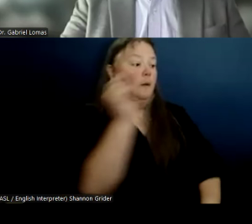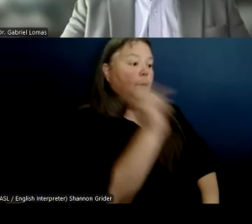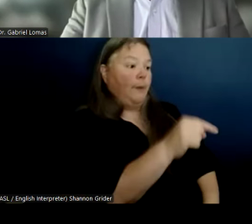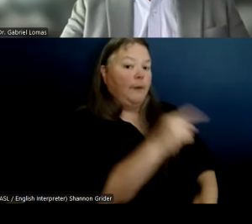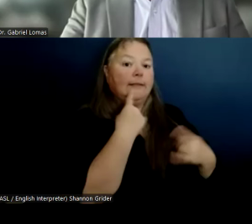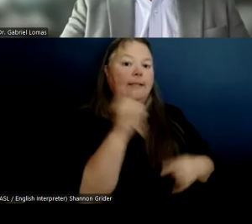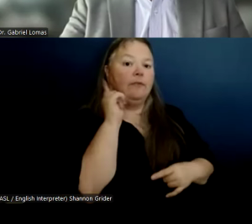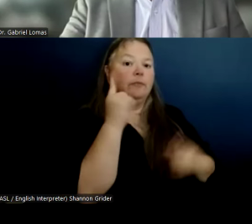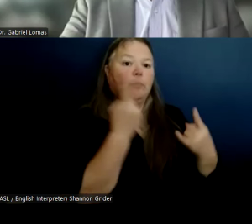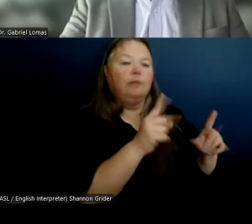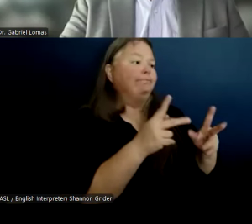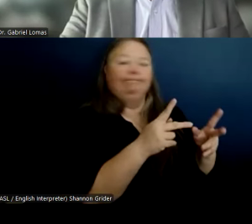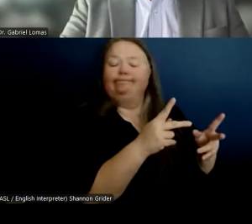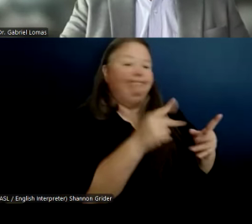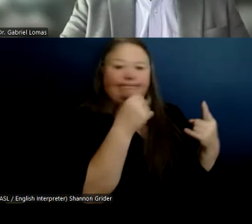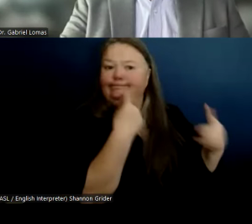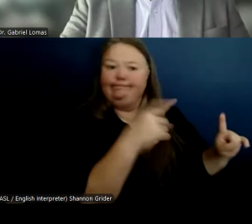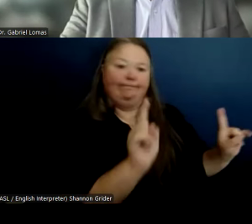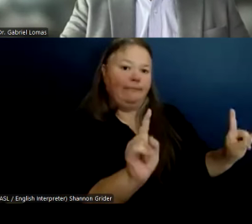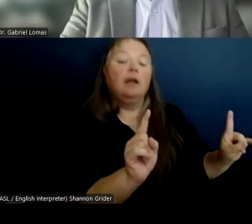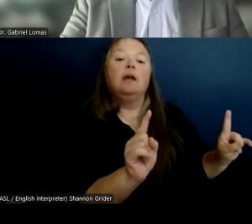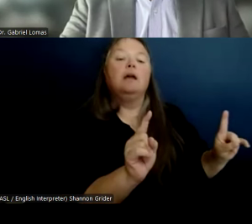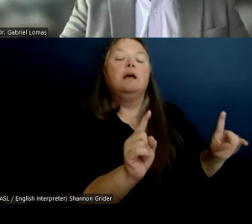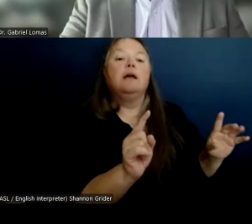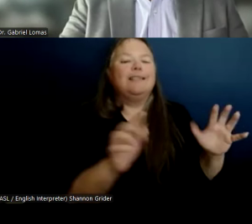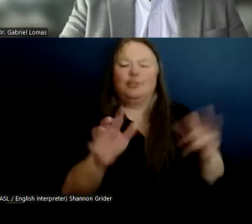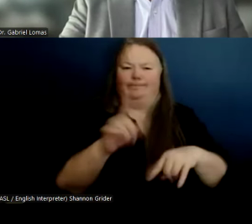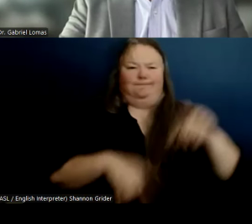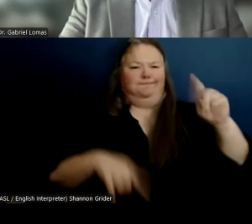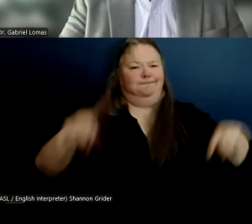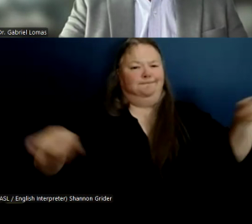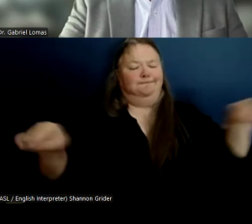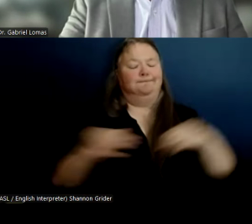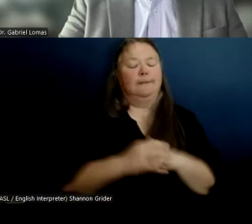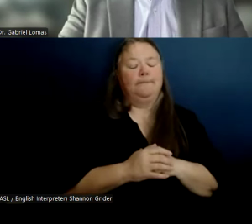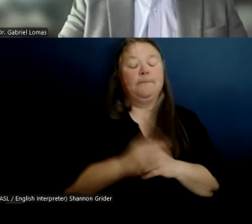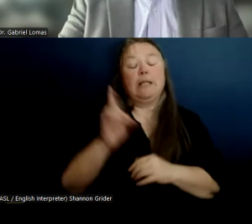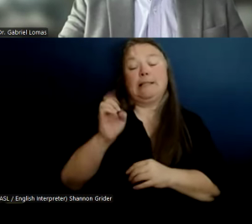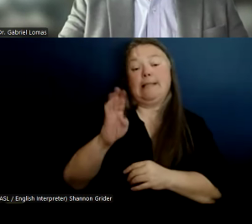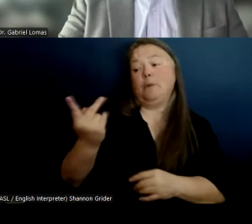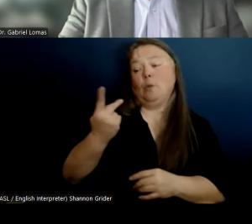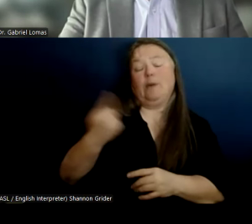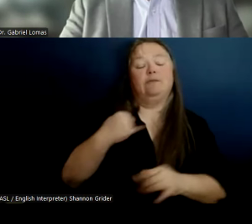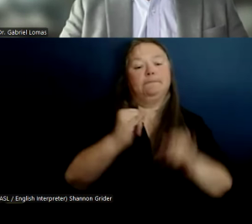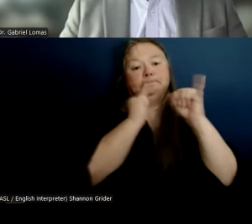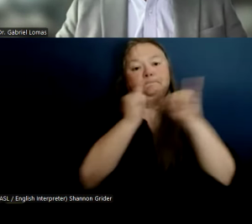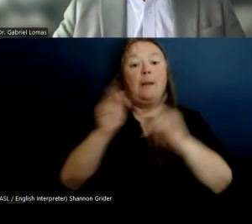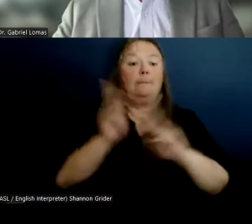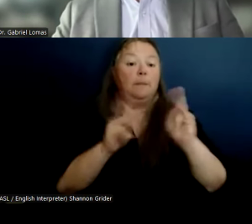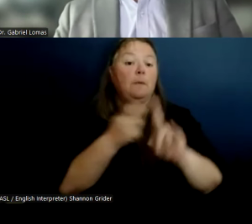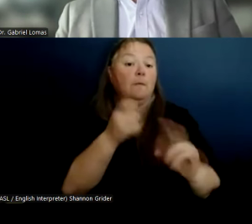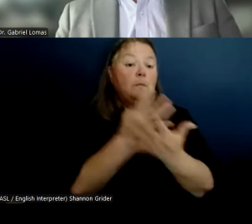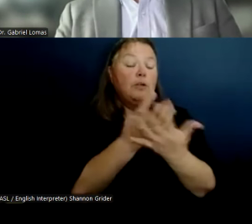consistent really is the lack of access. When Deb and I interview deaf people who have been in prison before, the lack of access is really one of